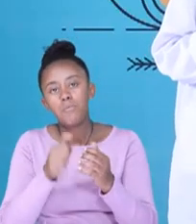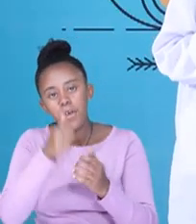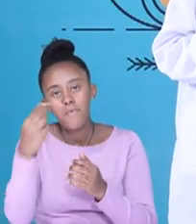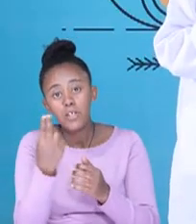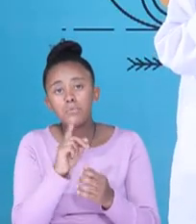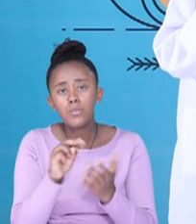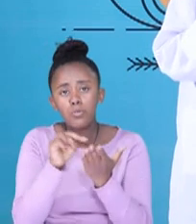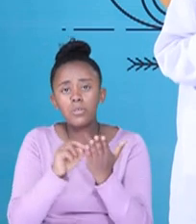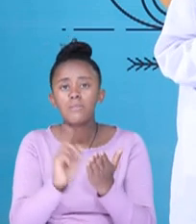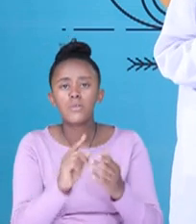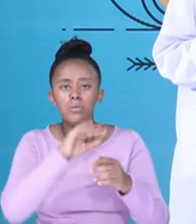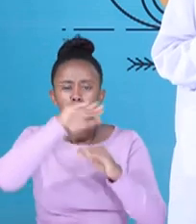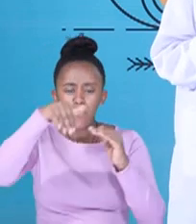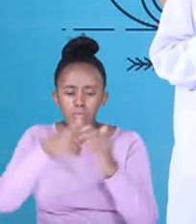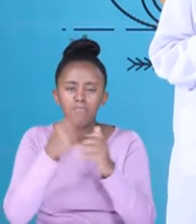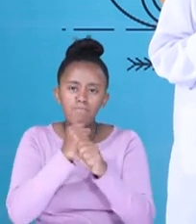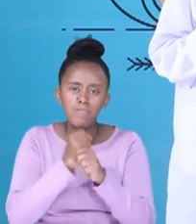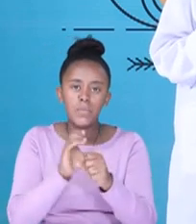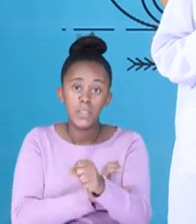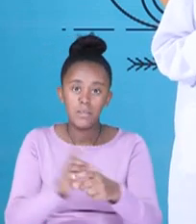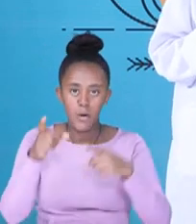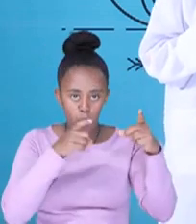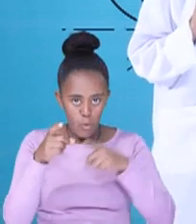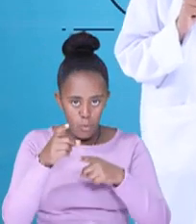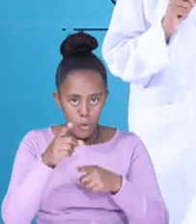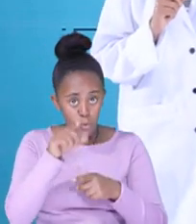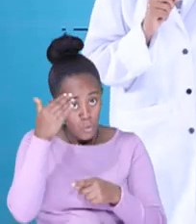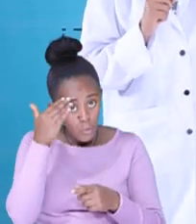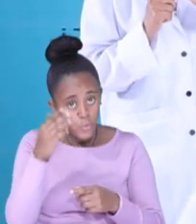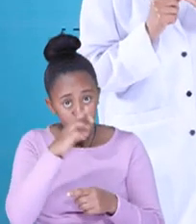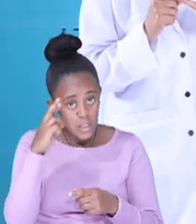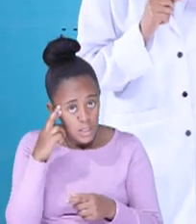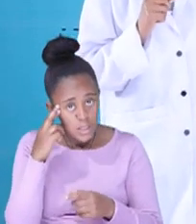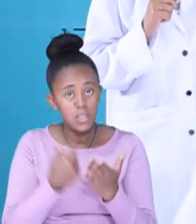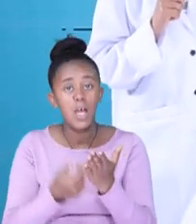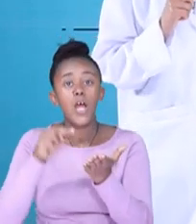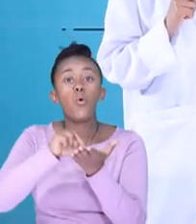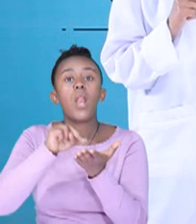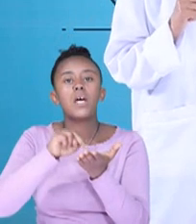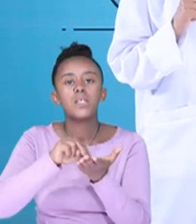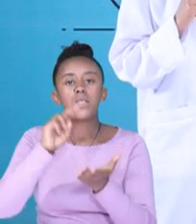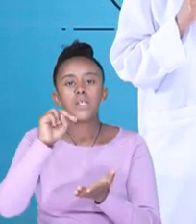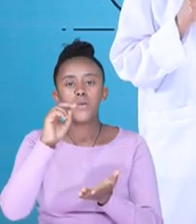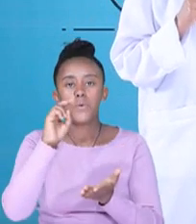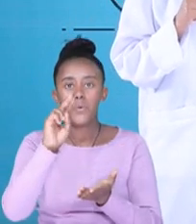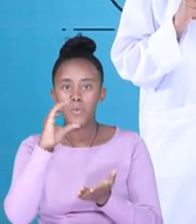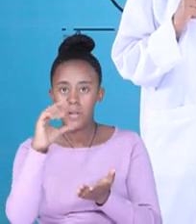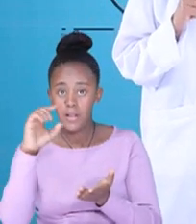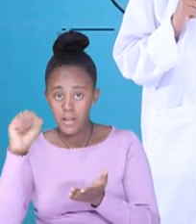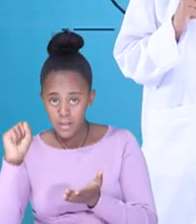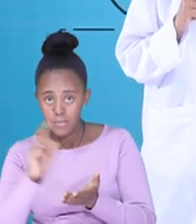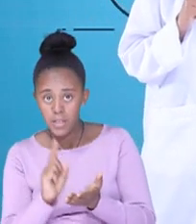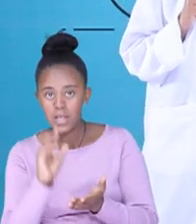to control all activities of the cell. You know the reason? In the nucleus, as we said, there